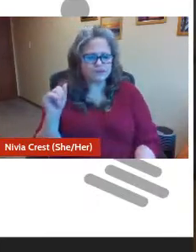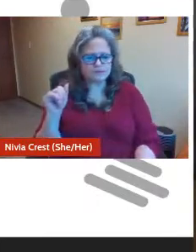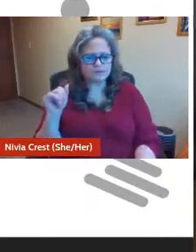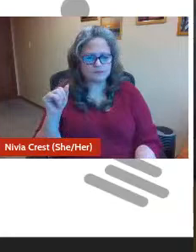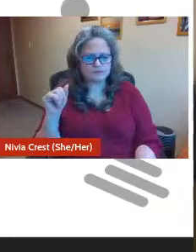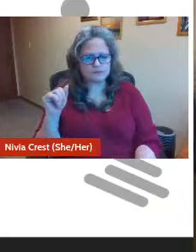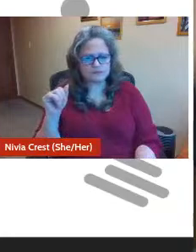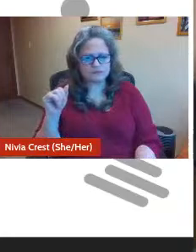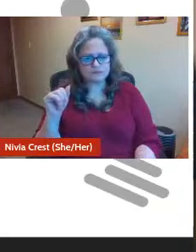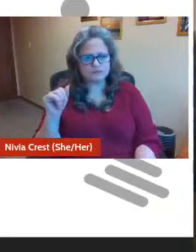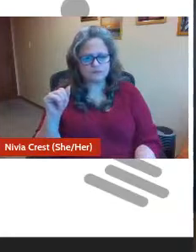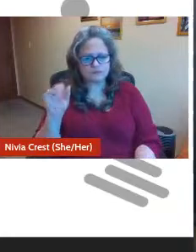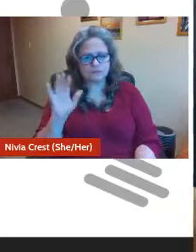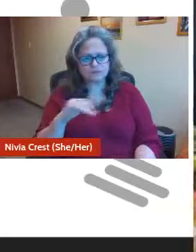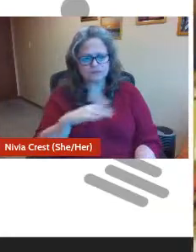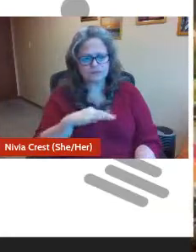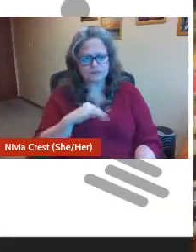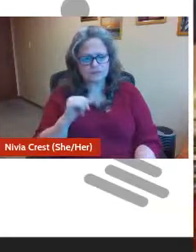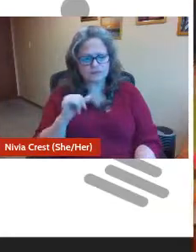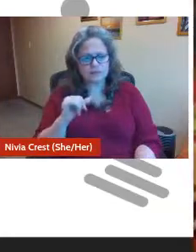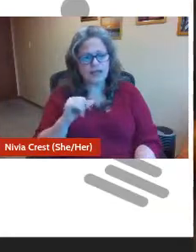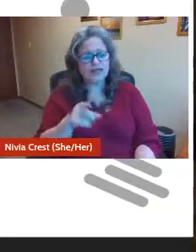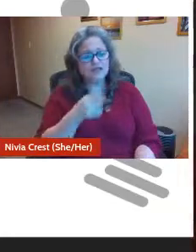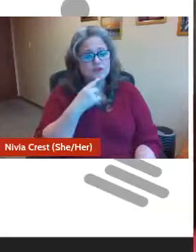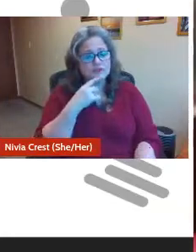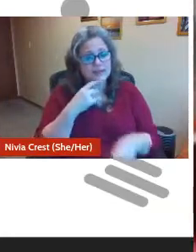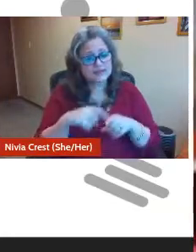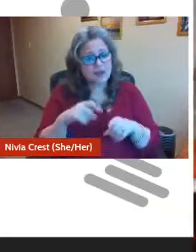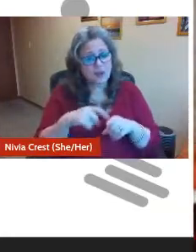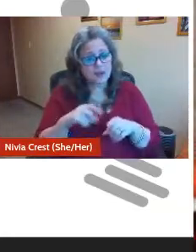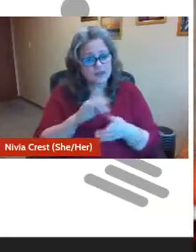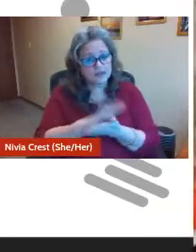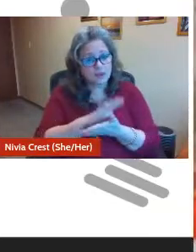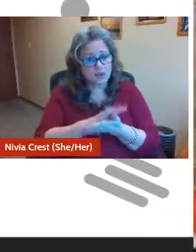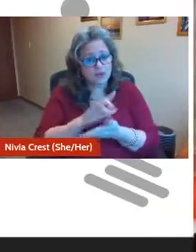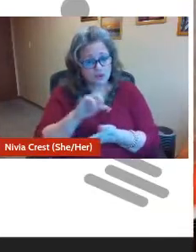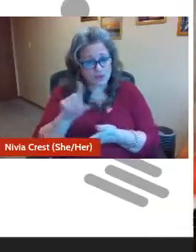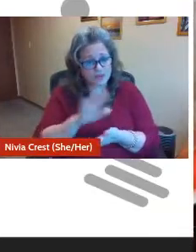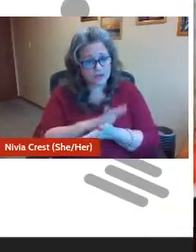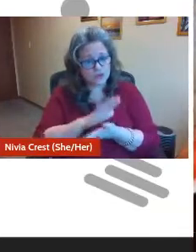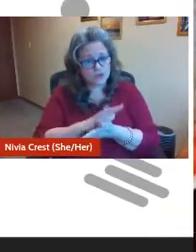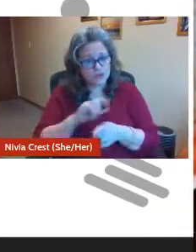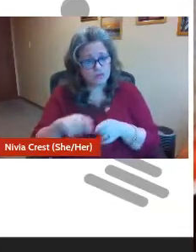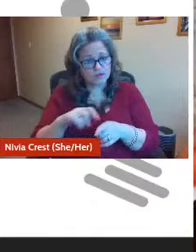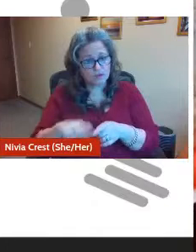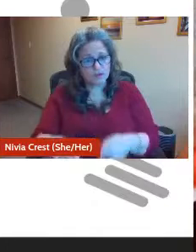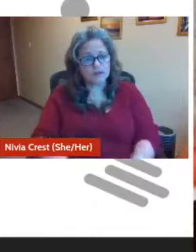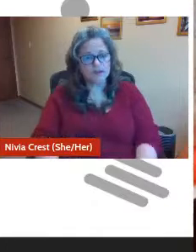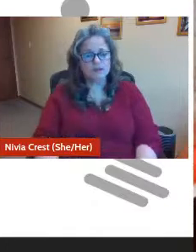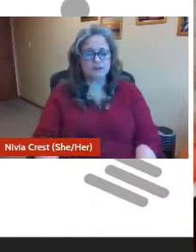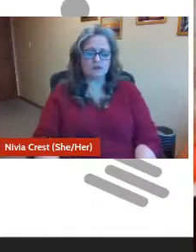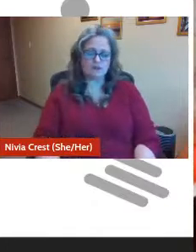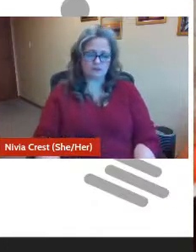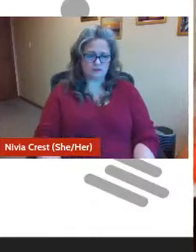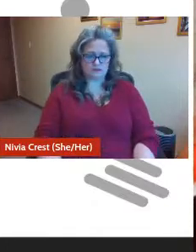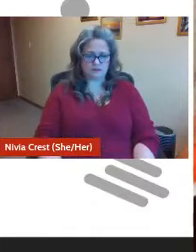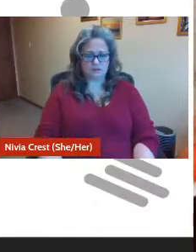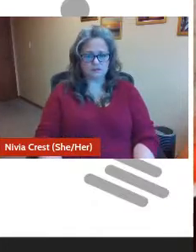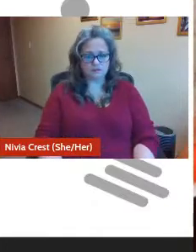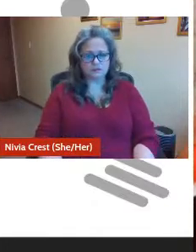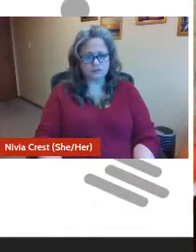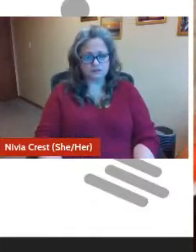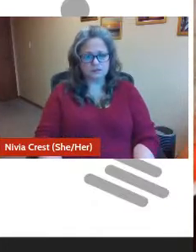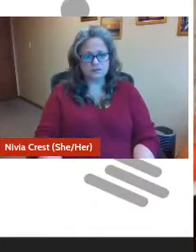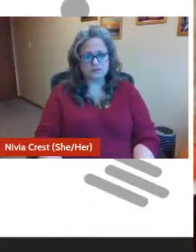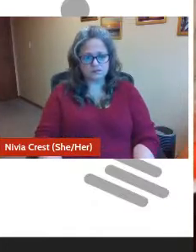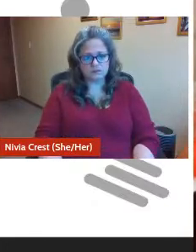Oh, that's cool. Mm-hmm. And you said sewing school. How did you go to sewing school? Oh, I've been with the place we go